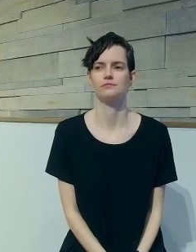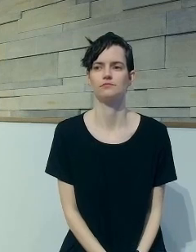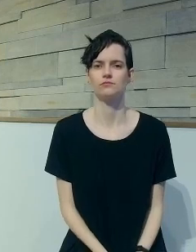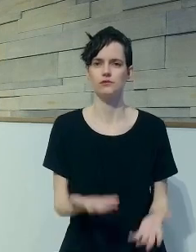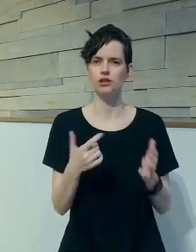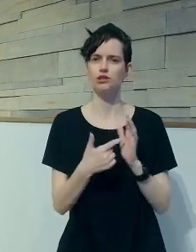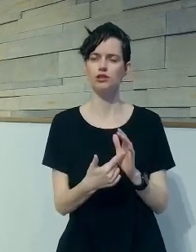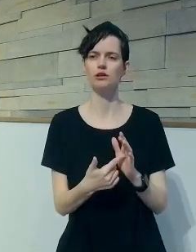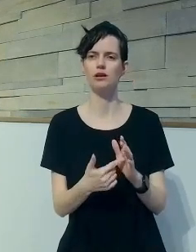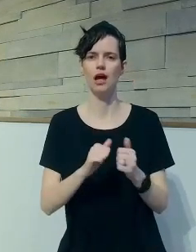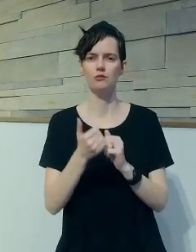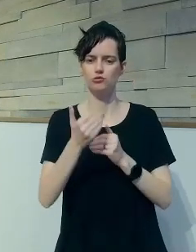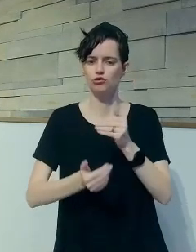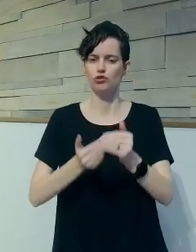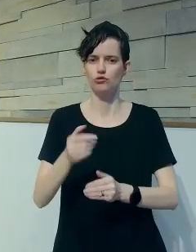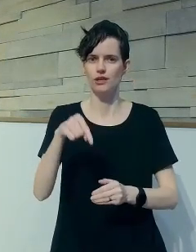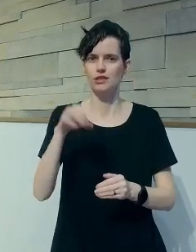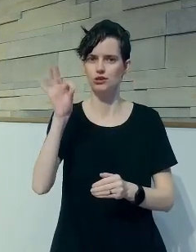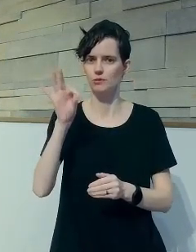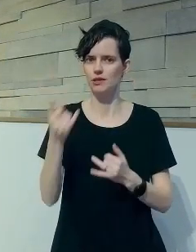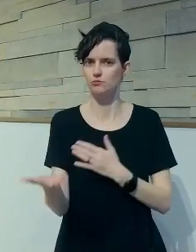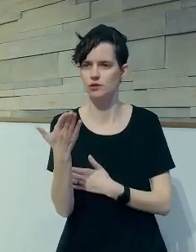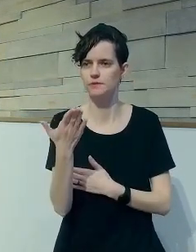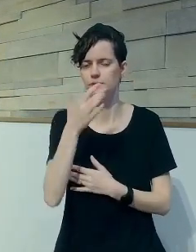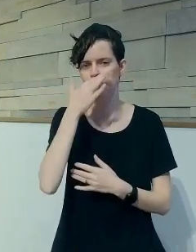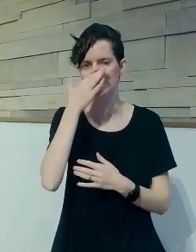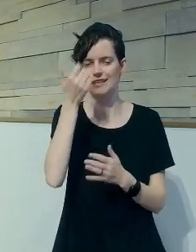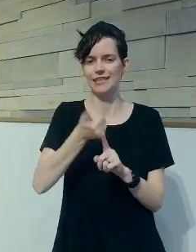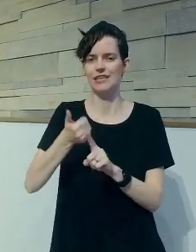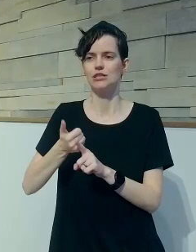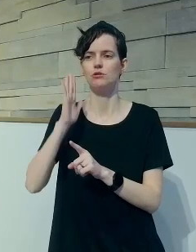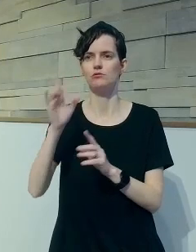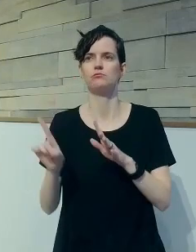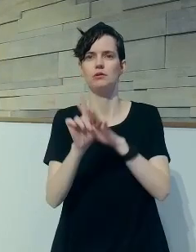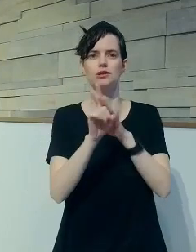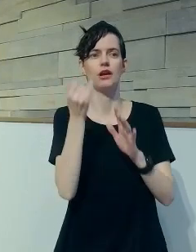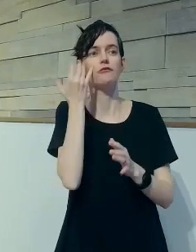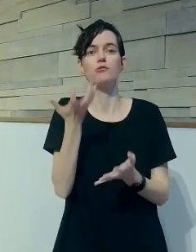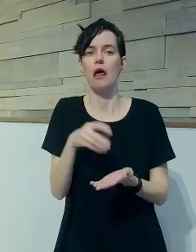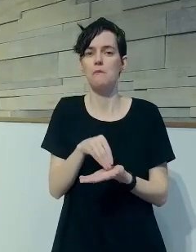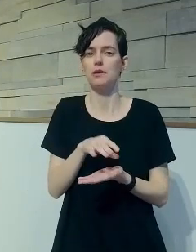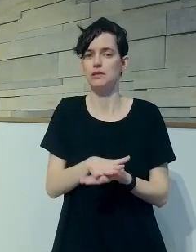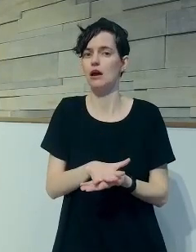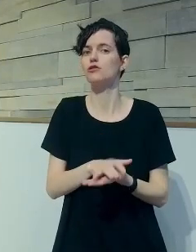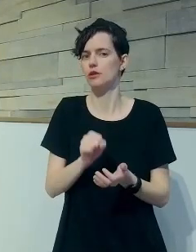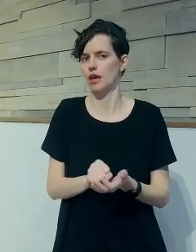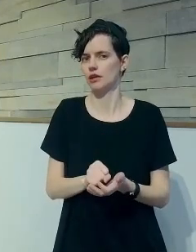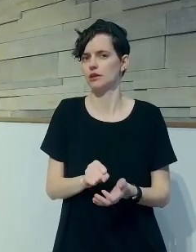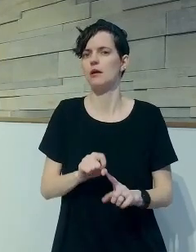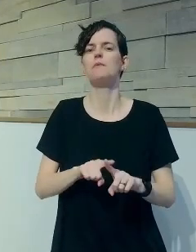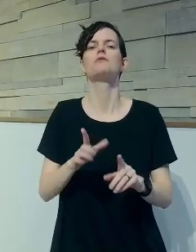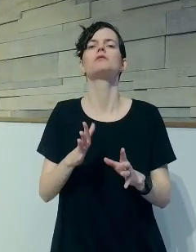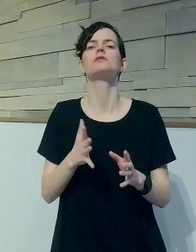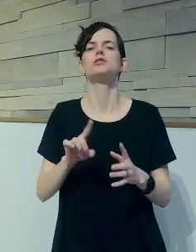Let me show how I want to walk through this sermon this morning. And each of the points will come up so that if you want to take the notes, you can fill them in. But we're